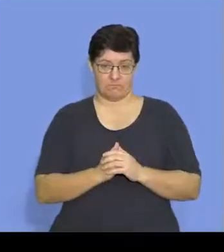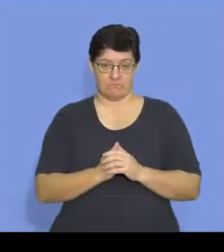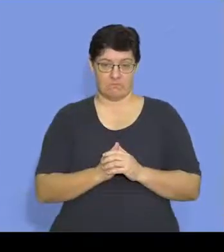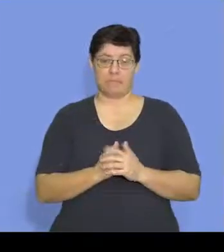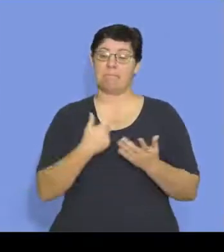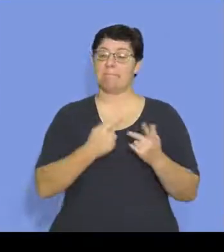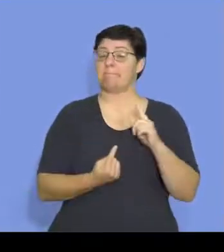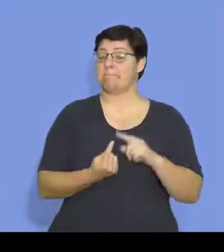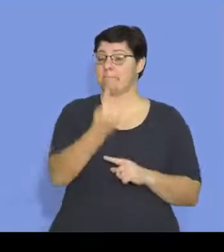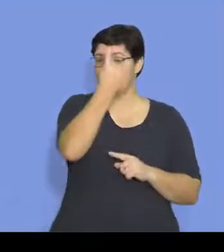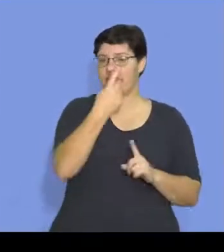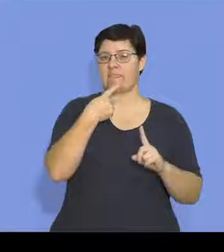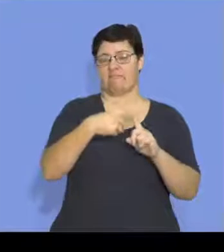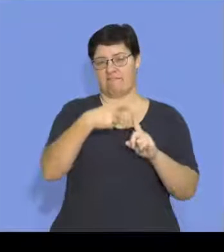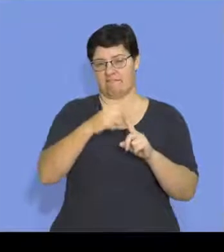as positive.